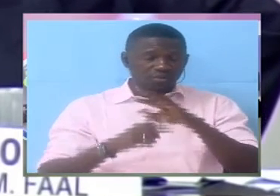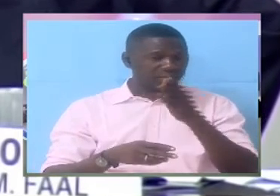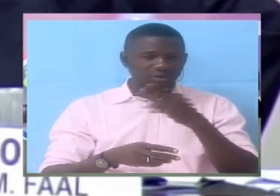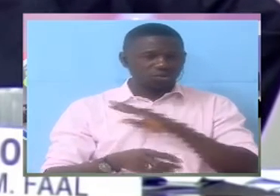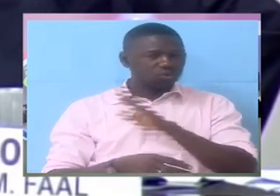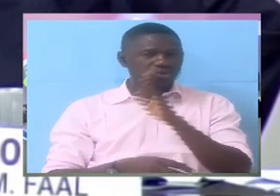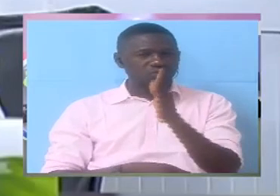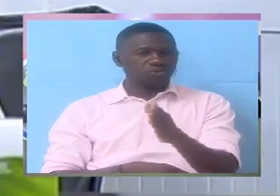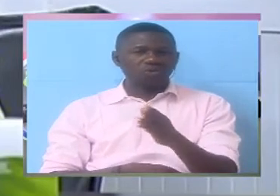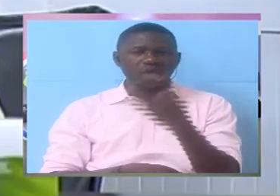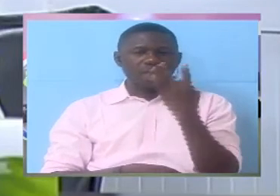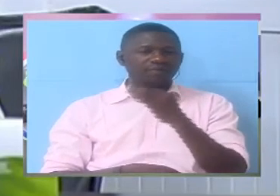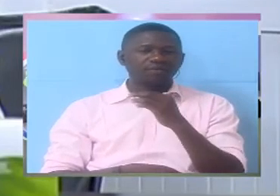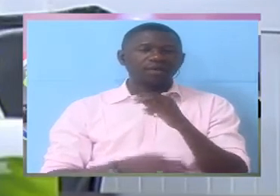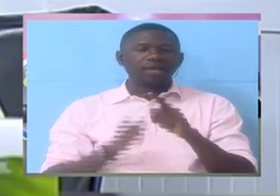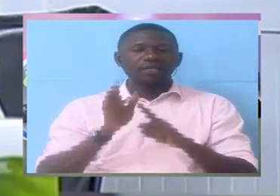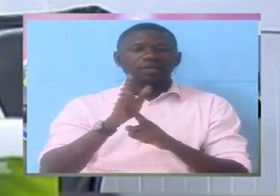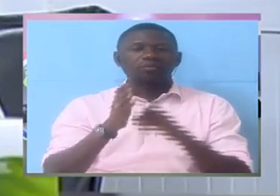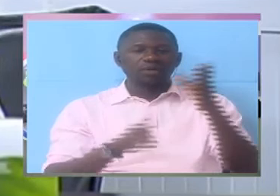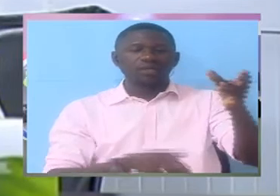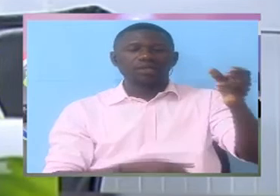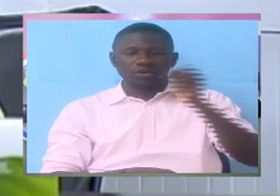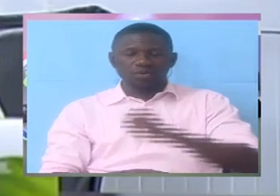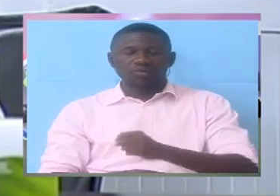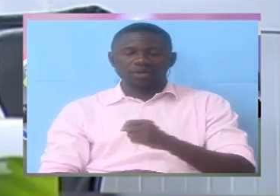and deny